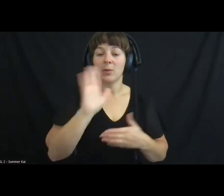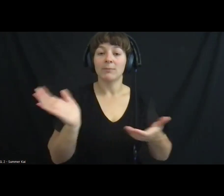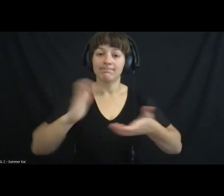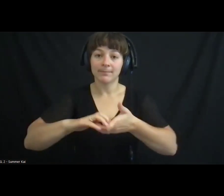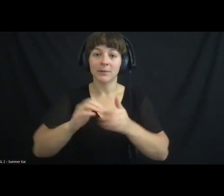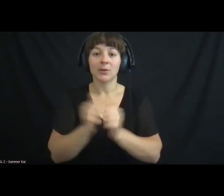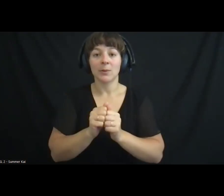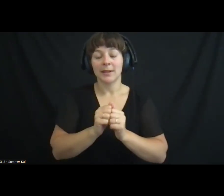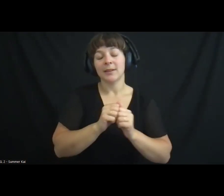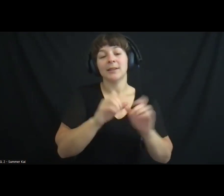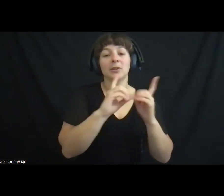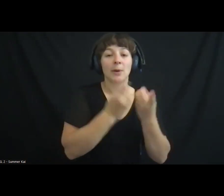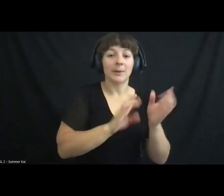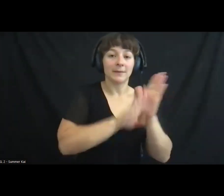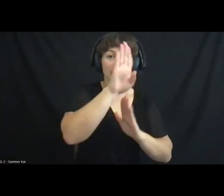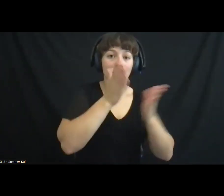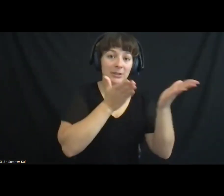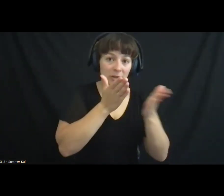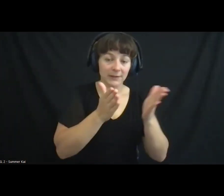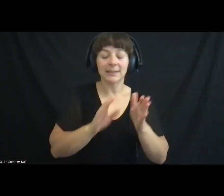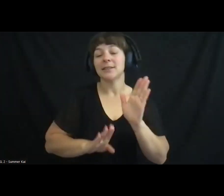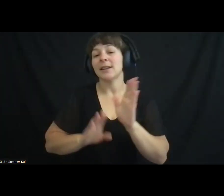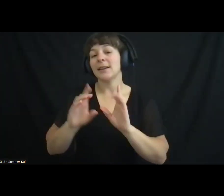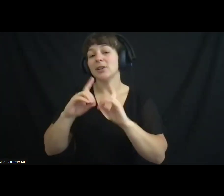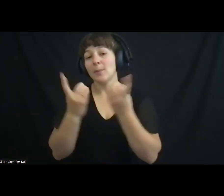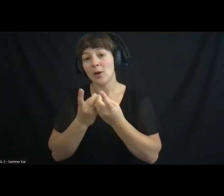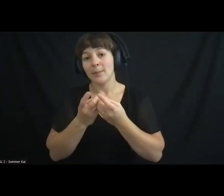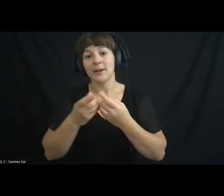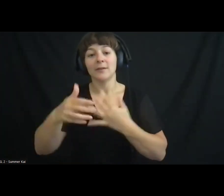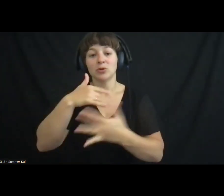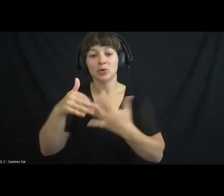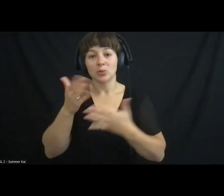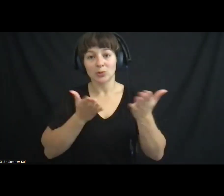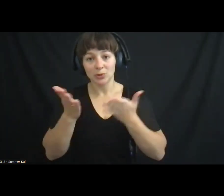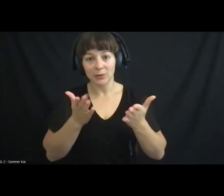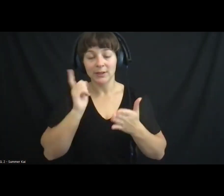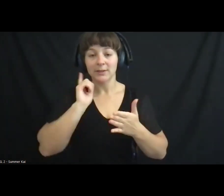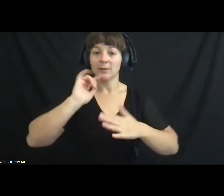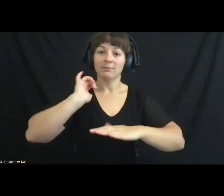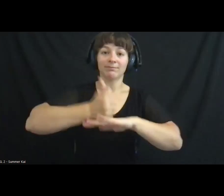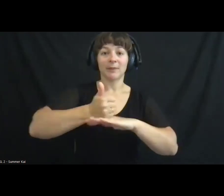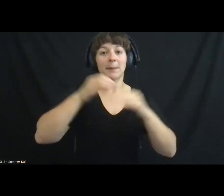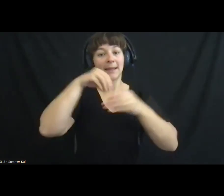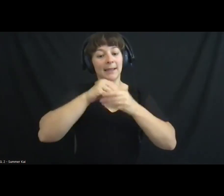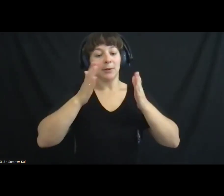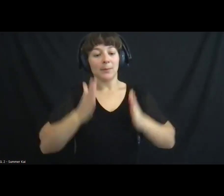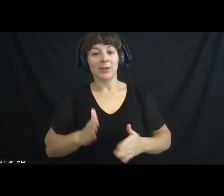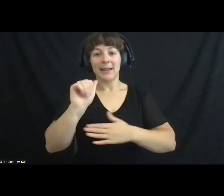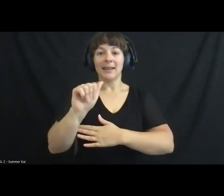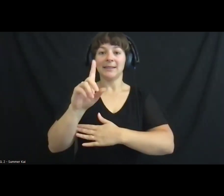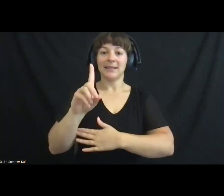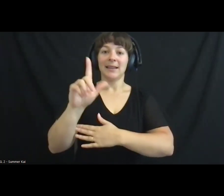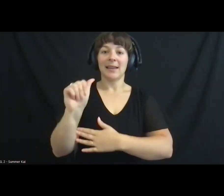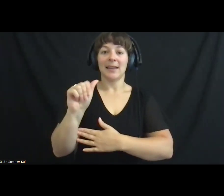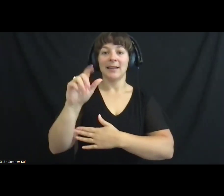of Developmental Services and the Department of Social Services to put on an in-person ADA and Disability Pride